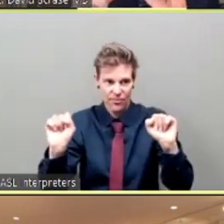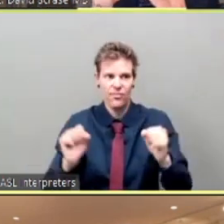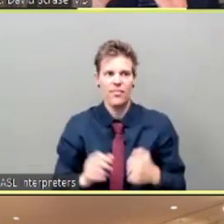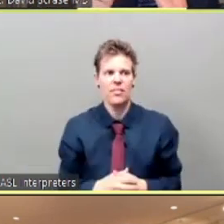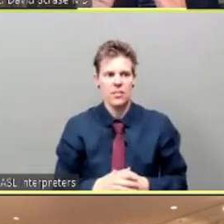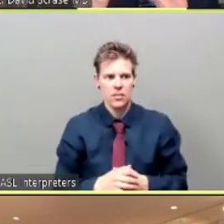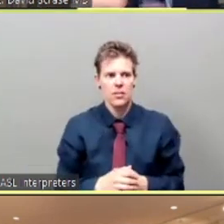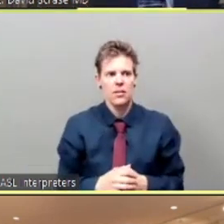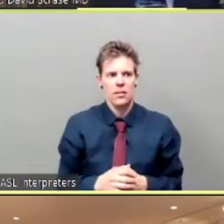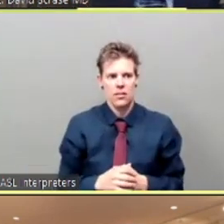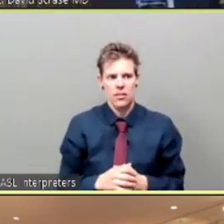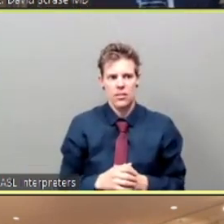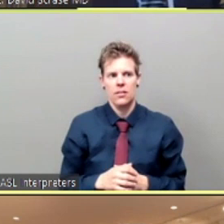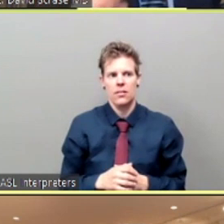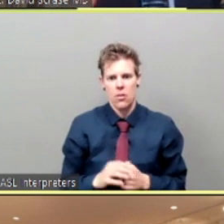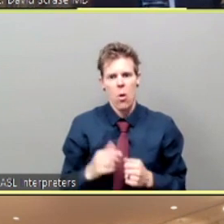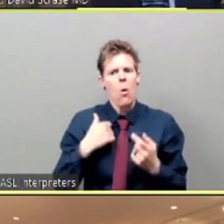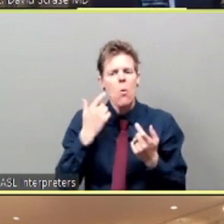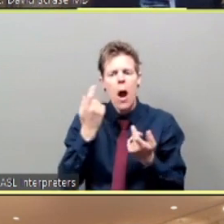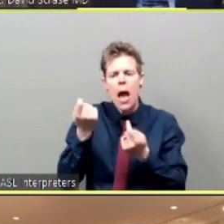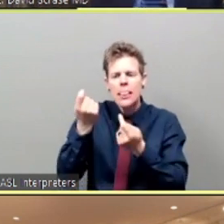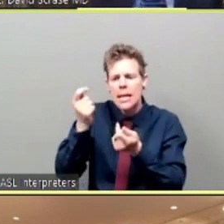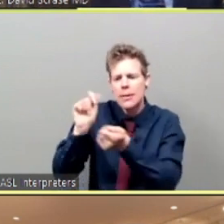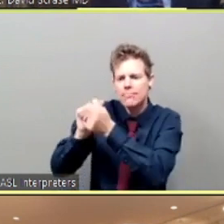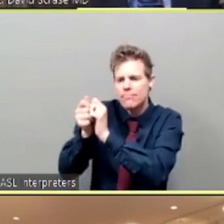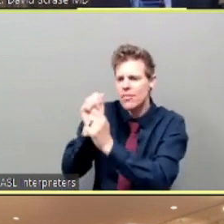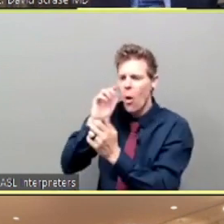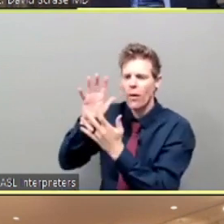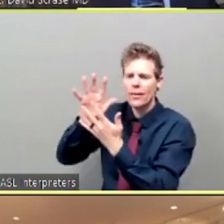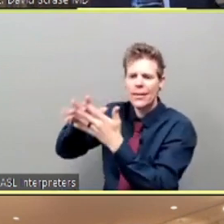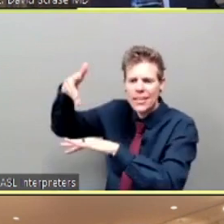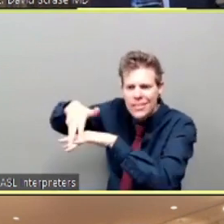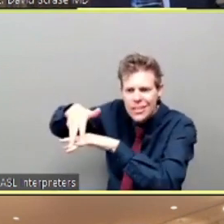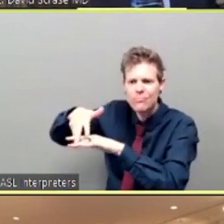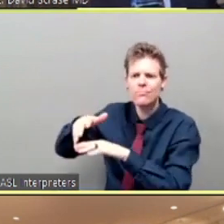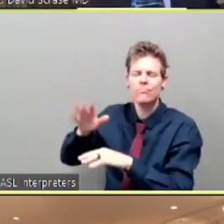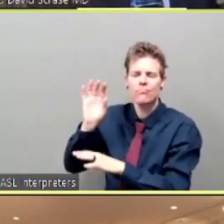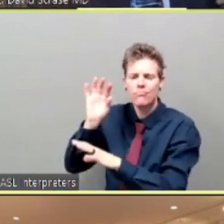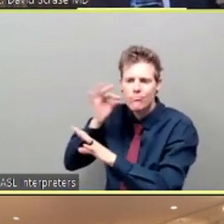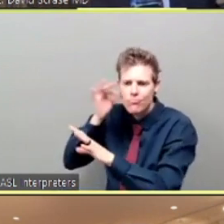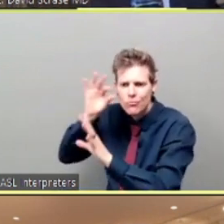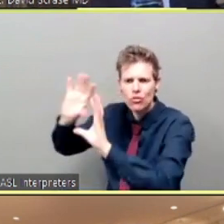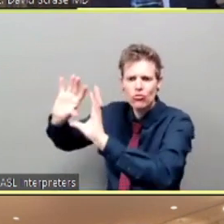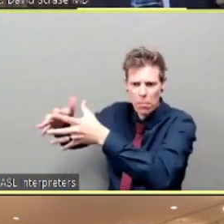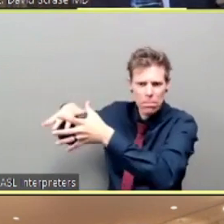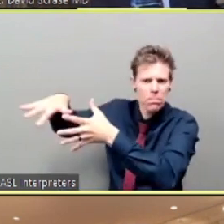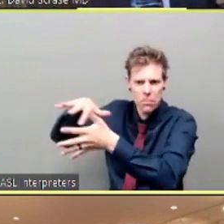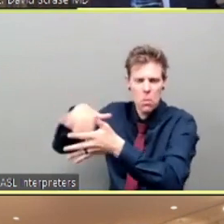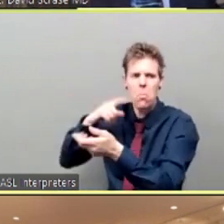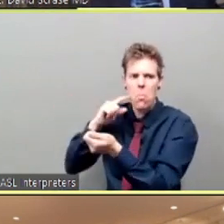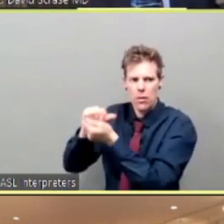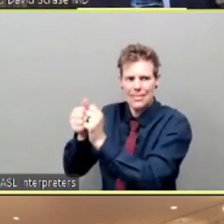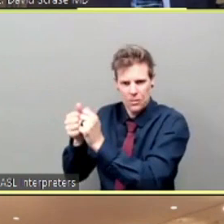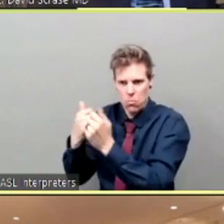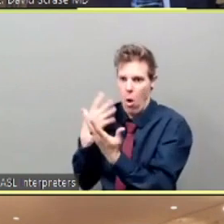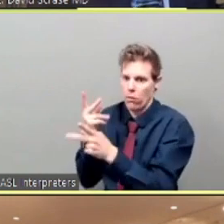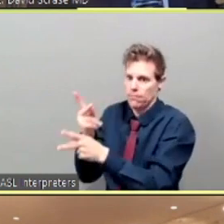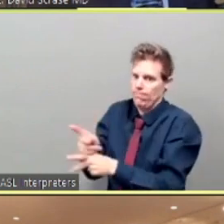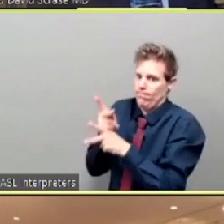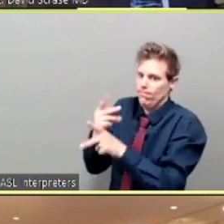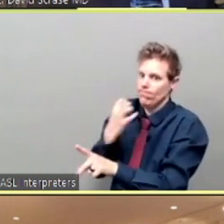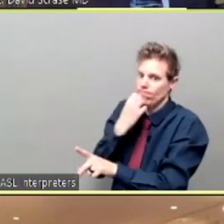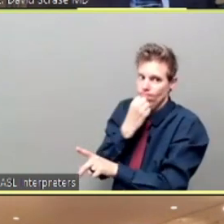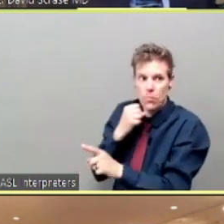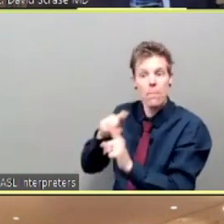be a little bit more careful, and that is certainly their sovereign right. Let's go to the next slide, please.